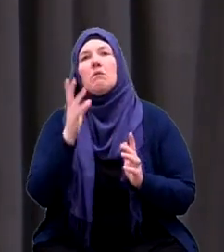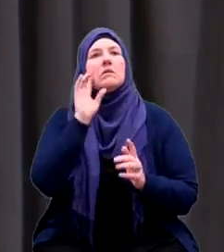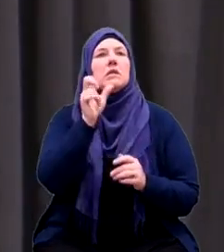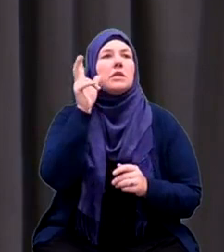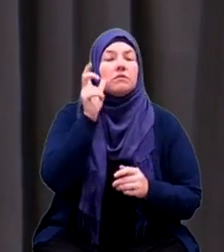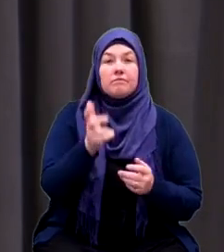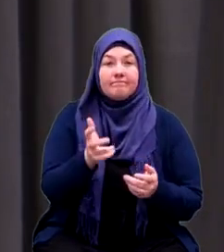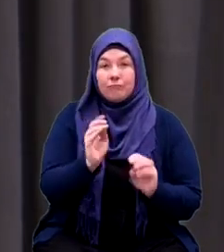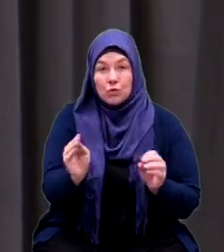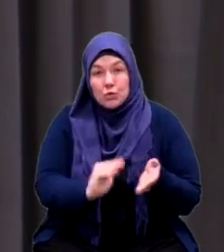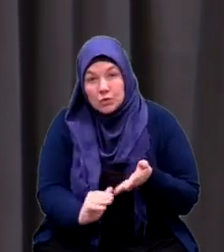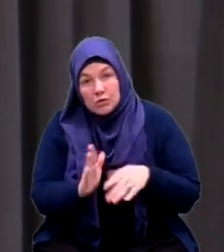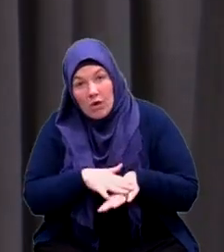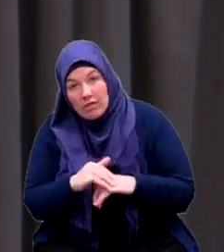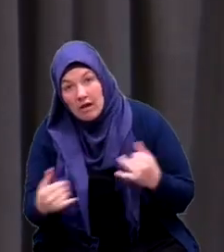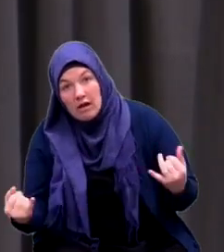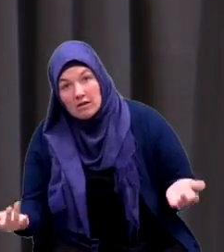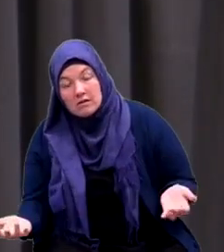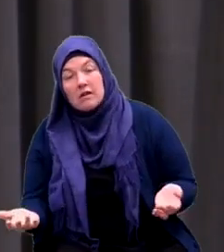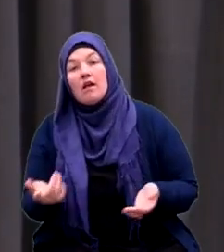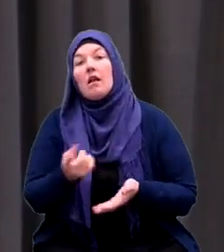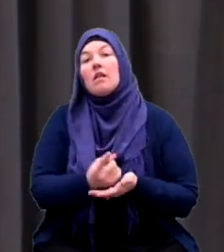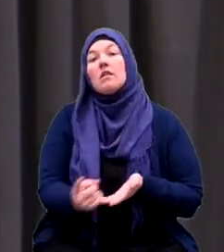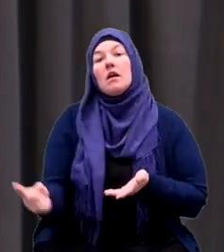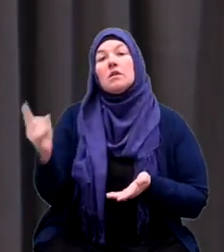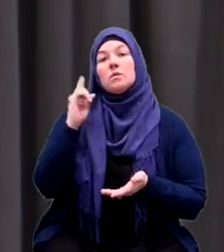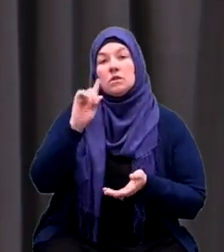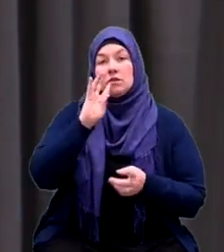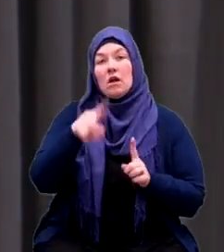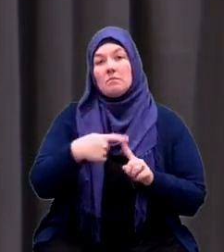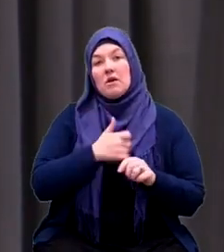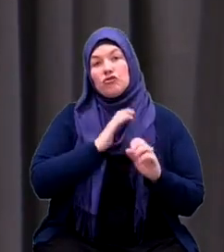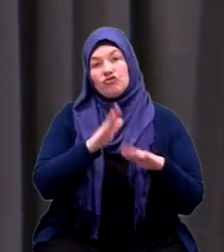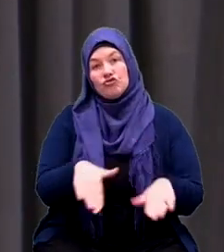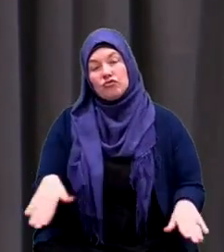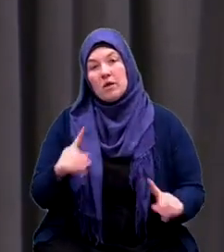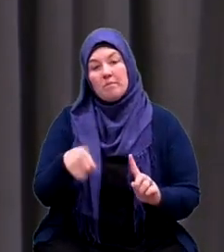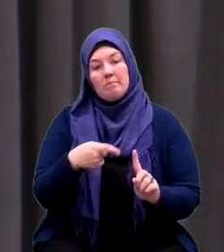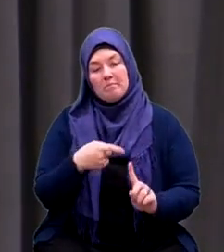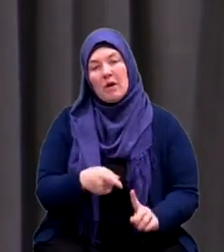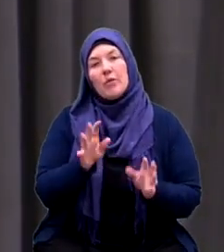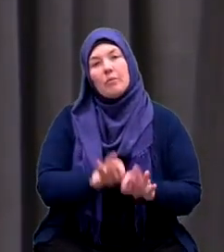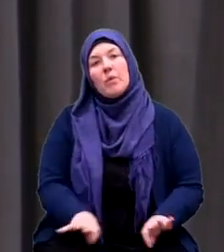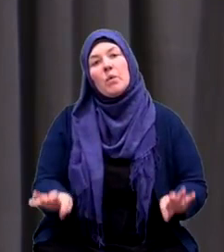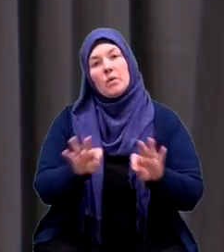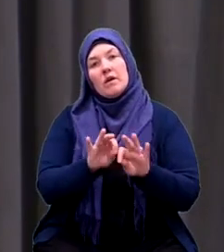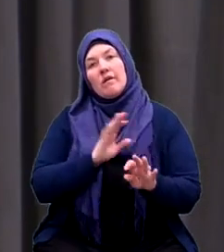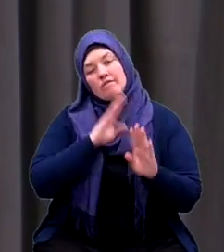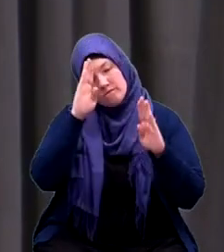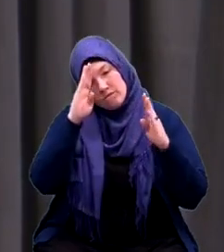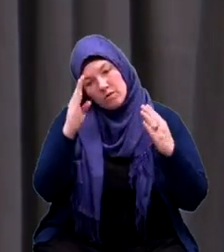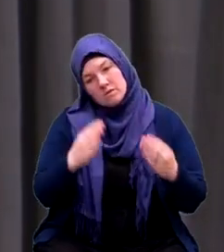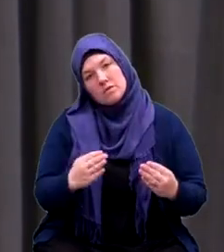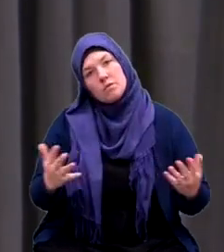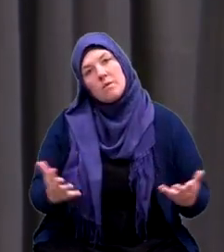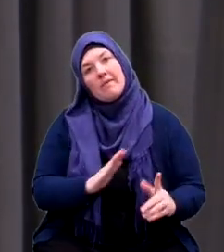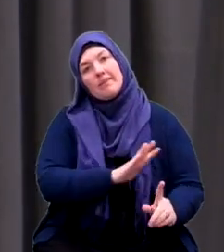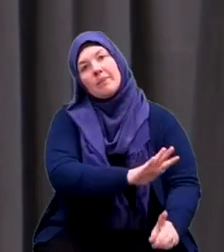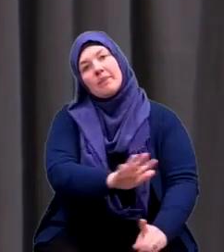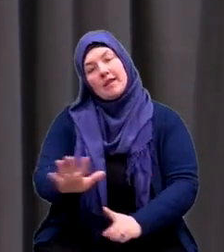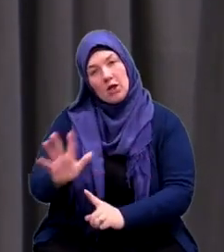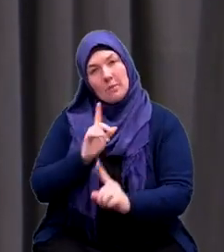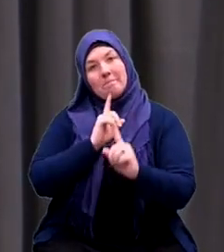Last week, we spoke to our children about the importance of focusing on